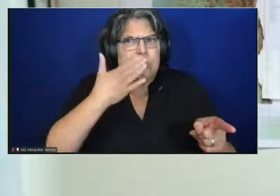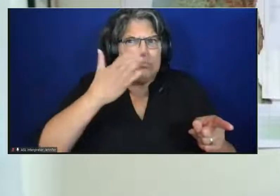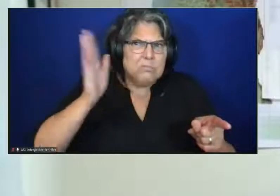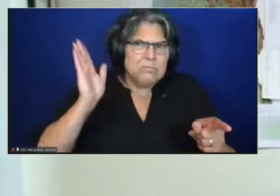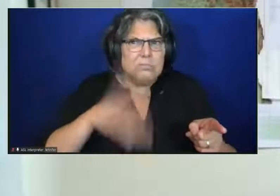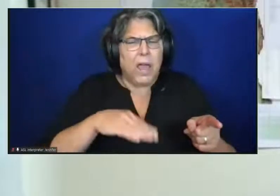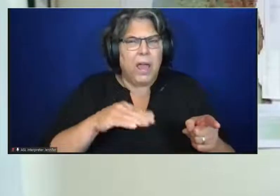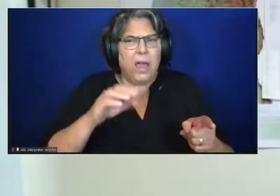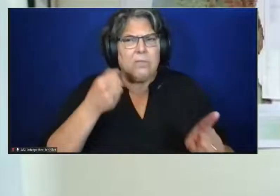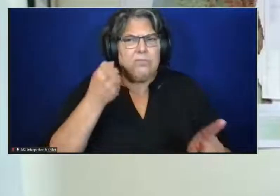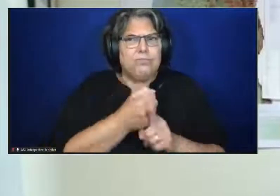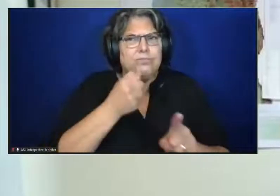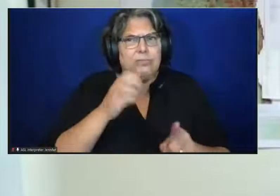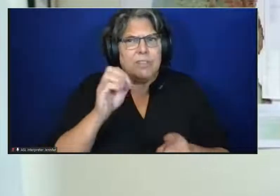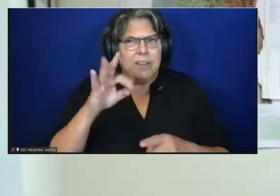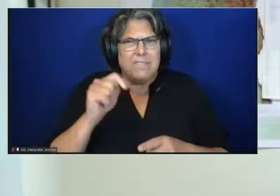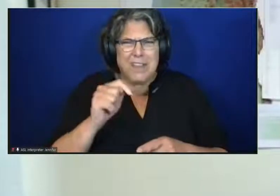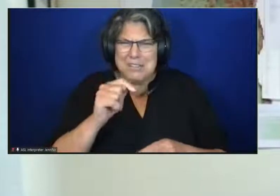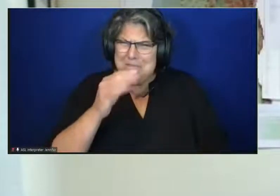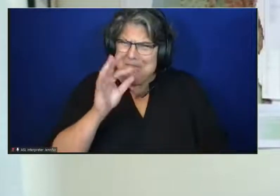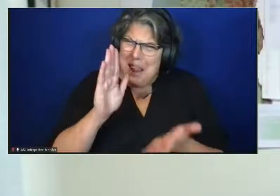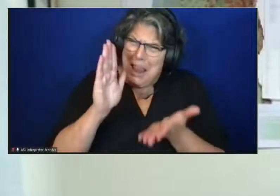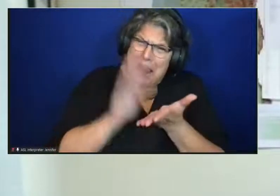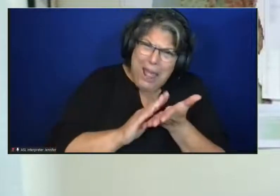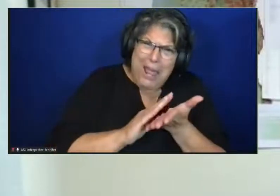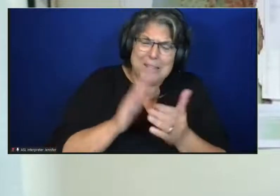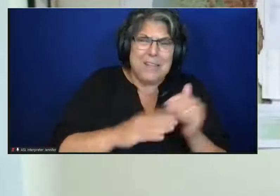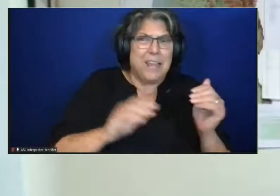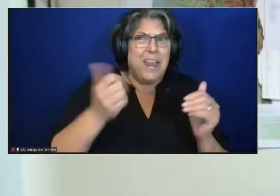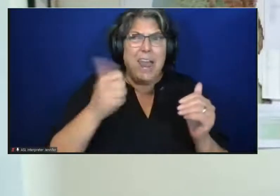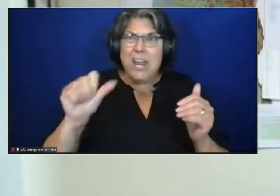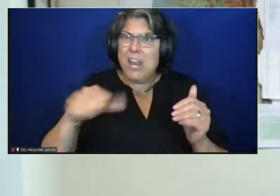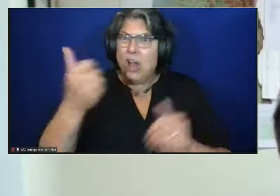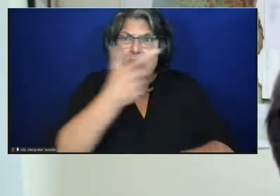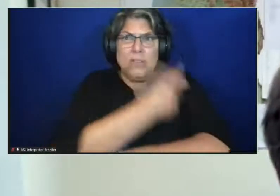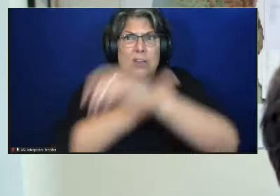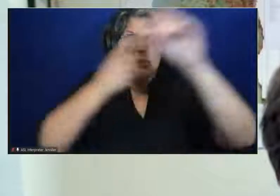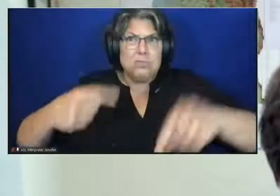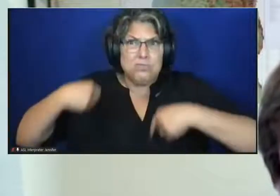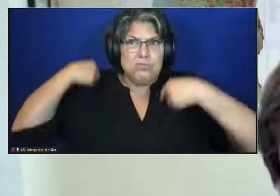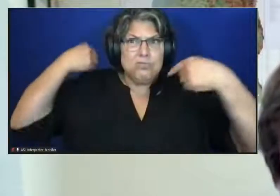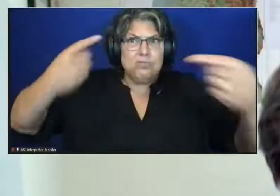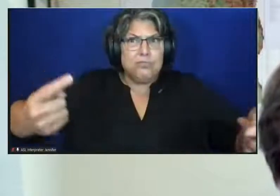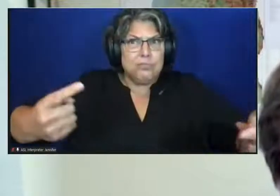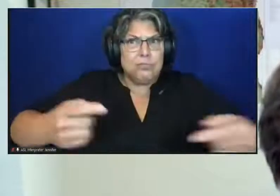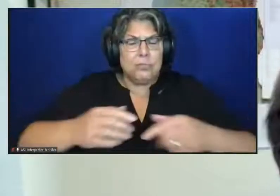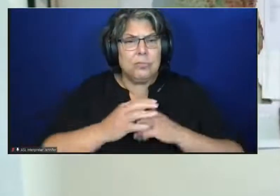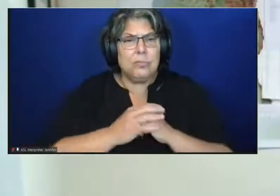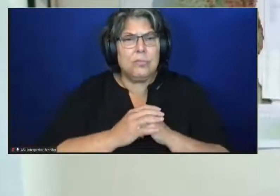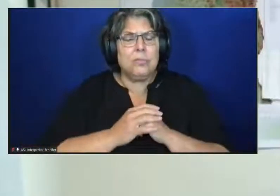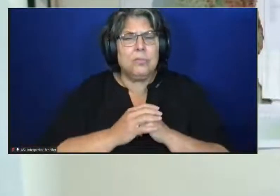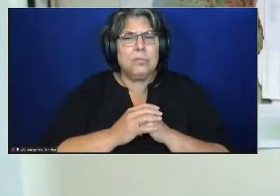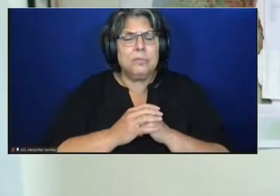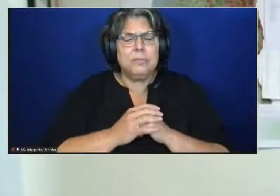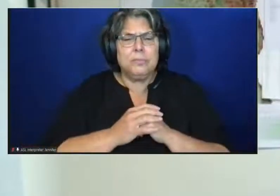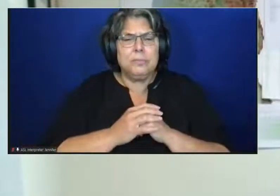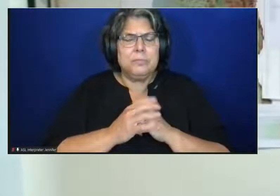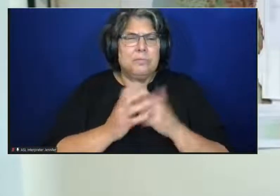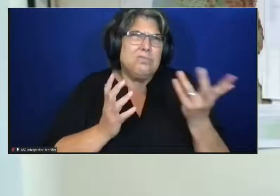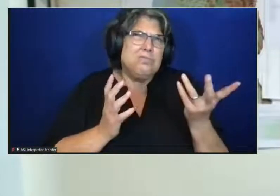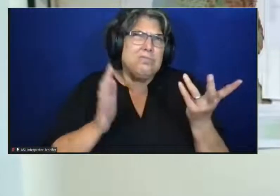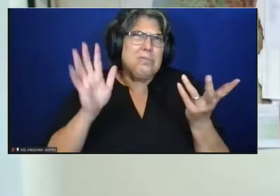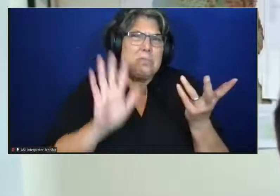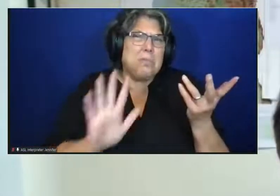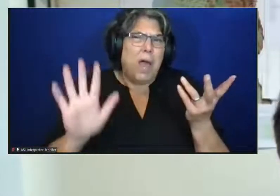is significantly smaller than any of the other vaccines we've had. So they're in the range